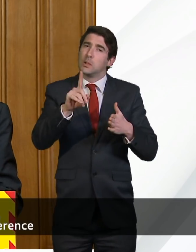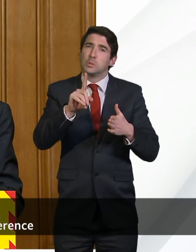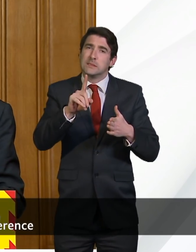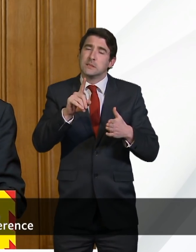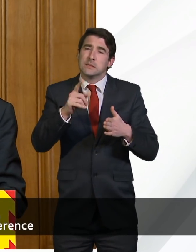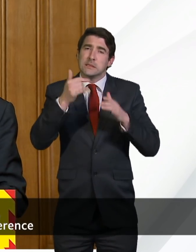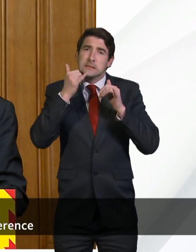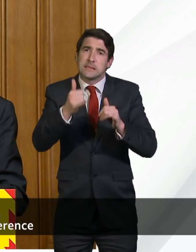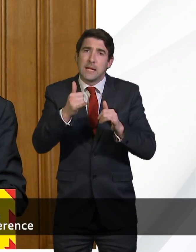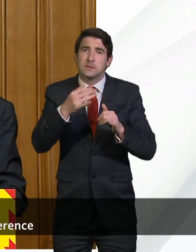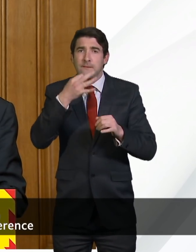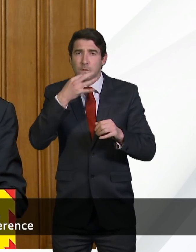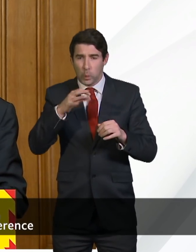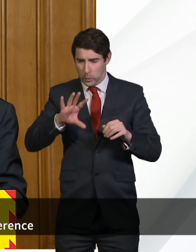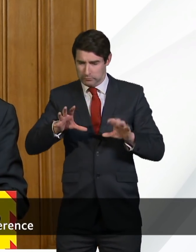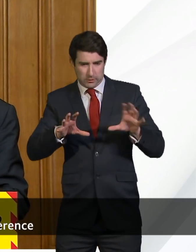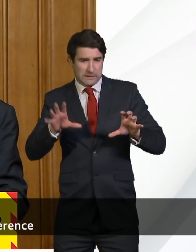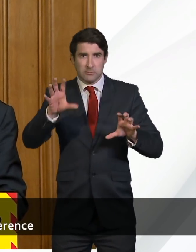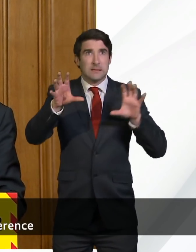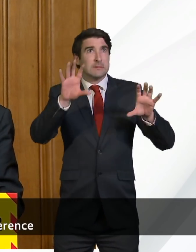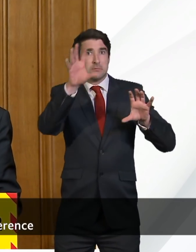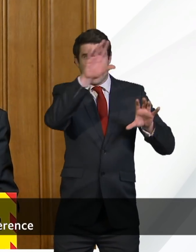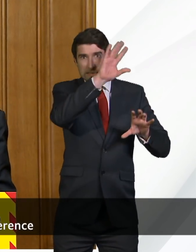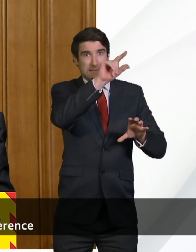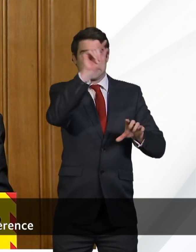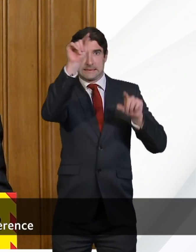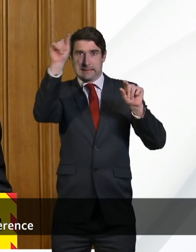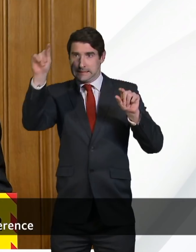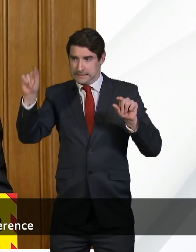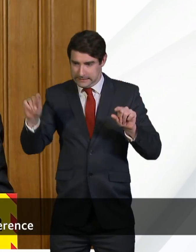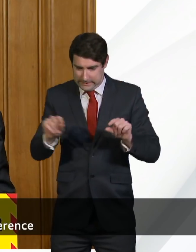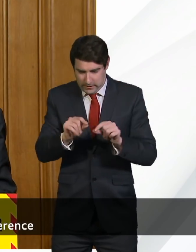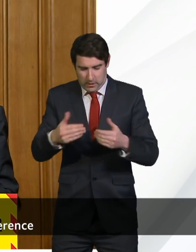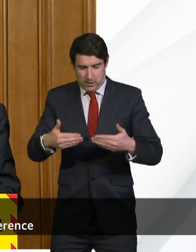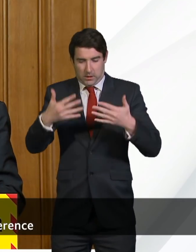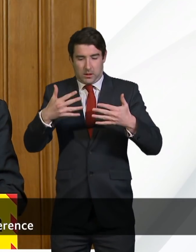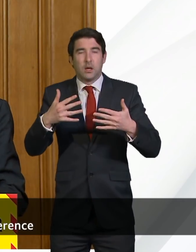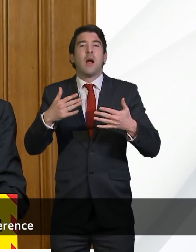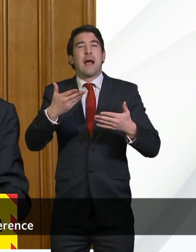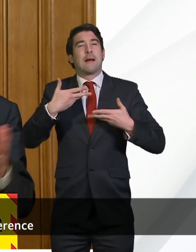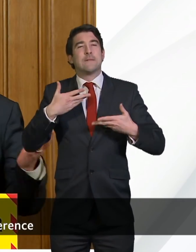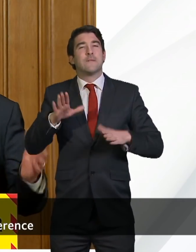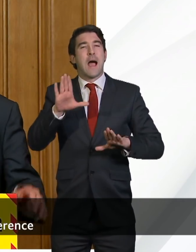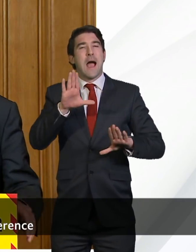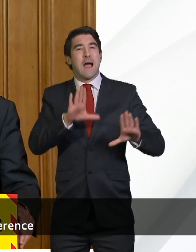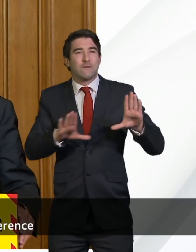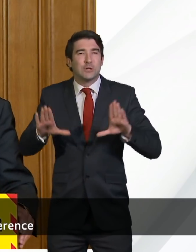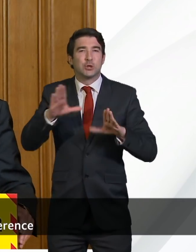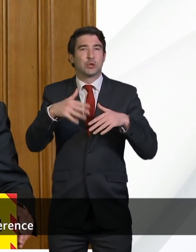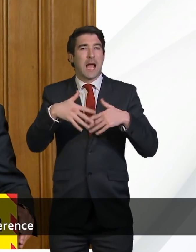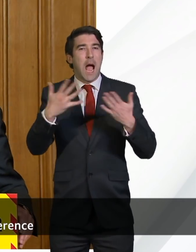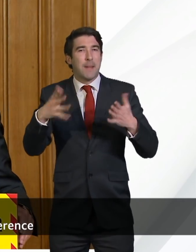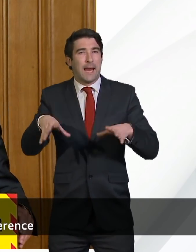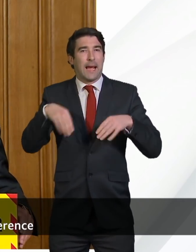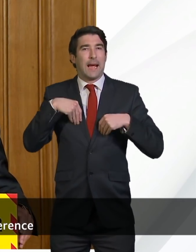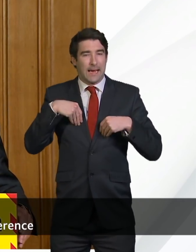will continue until we've got the right results and they're able to communicate them, and of course they will communicate them like all good scientific practice